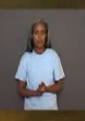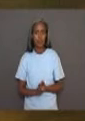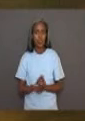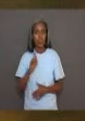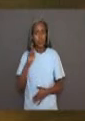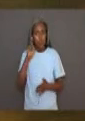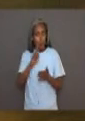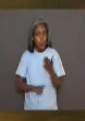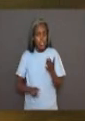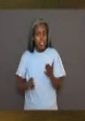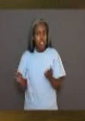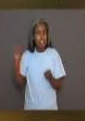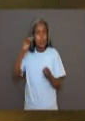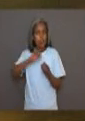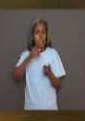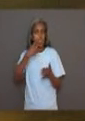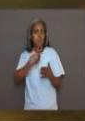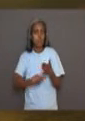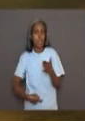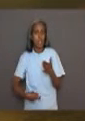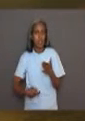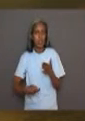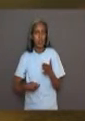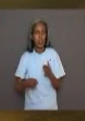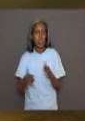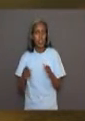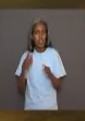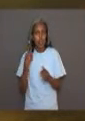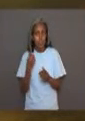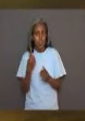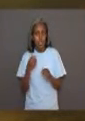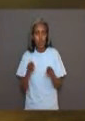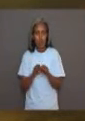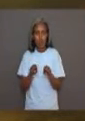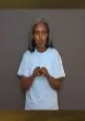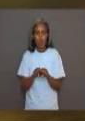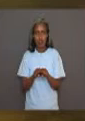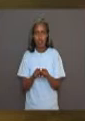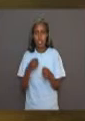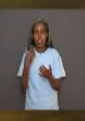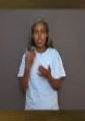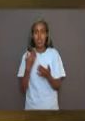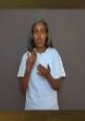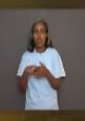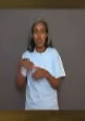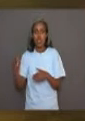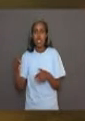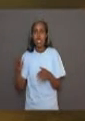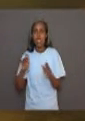What is the marked price of a pair of shoes that cost the